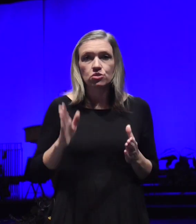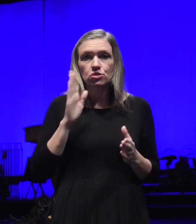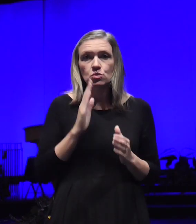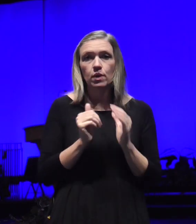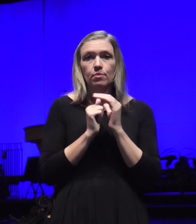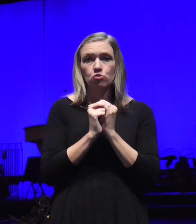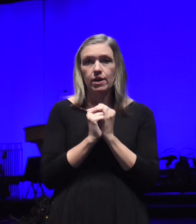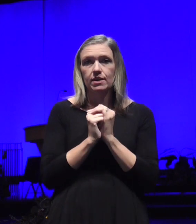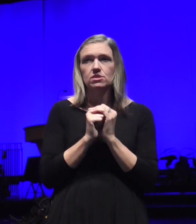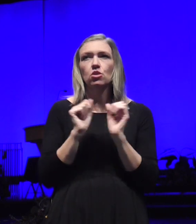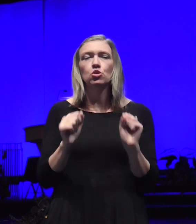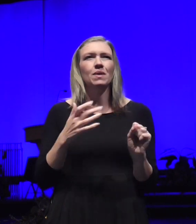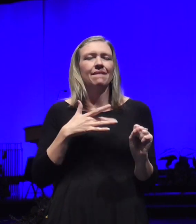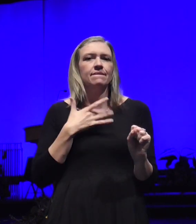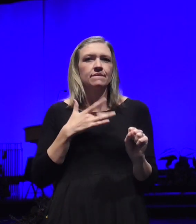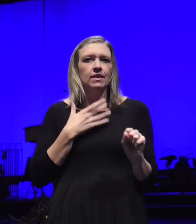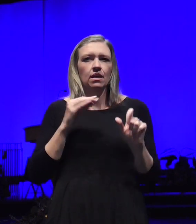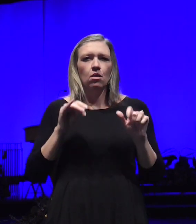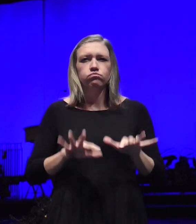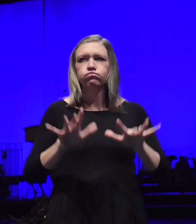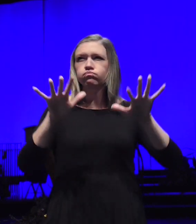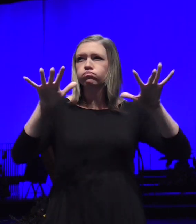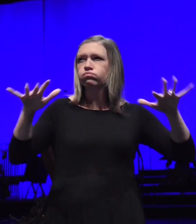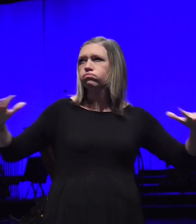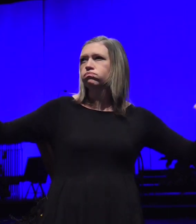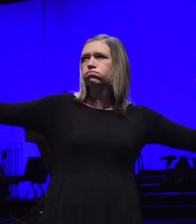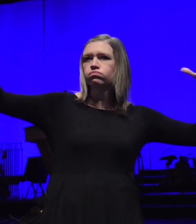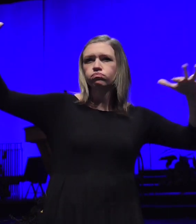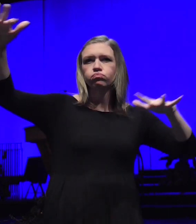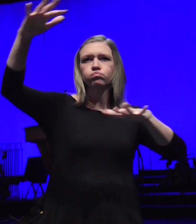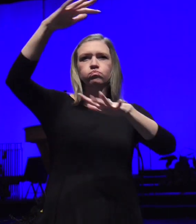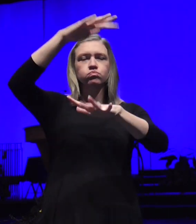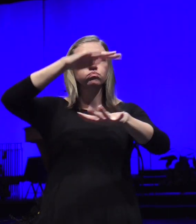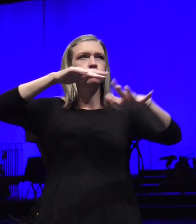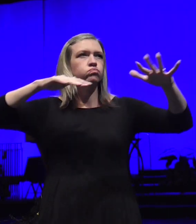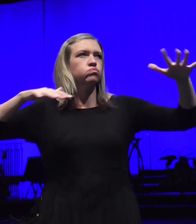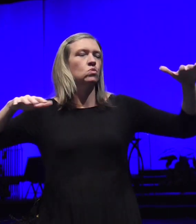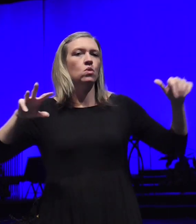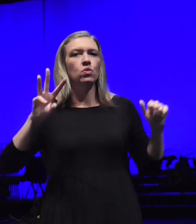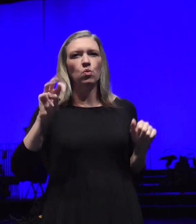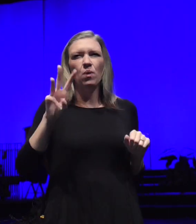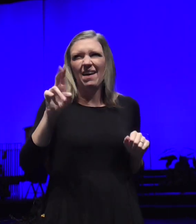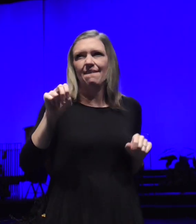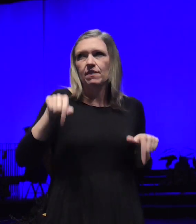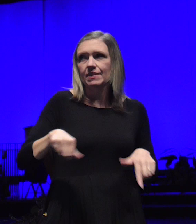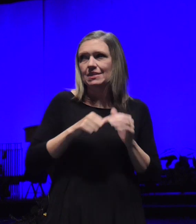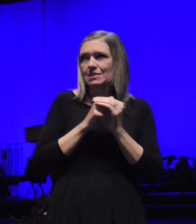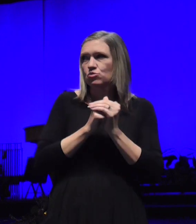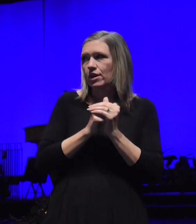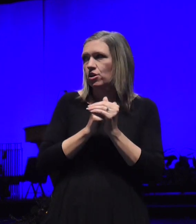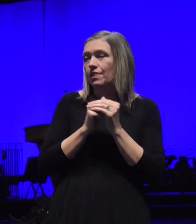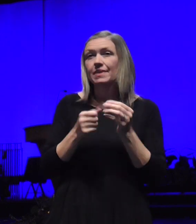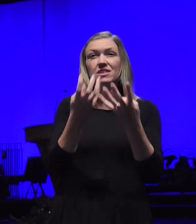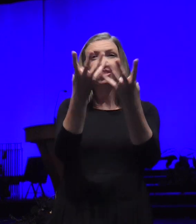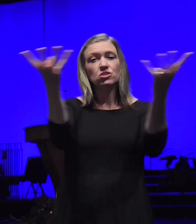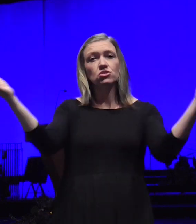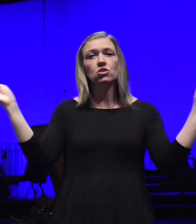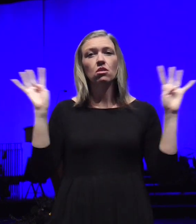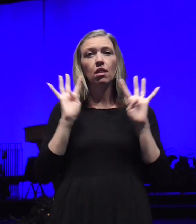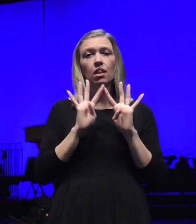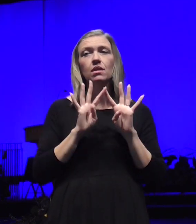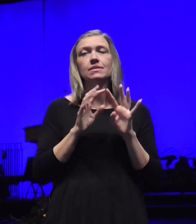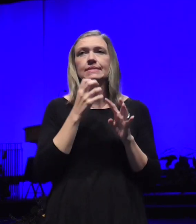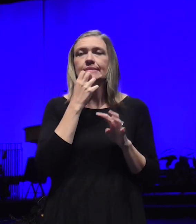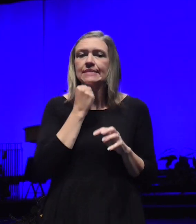the wave of this prayer just moving across the sacredness of our sanctuary. This circle is a